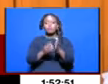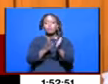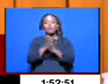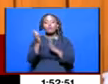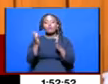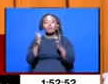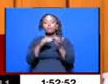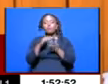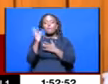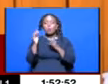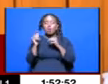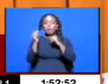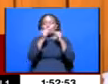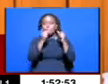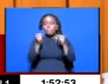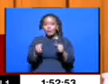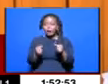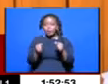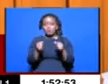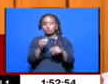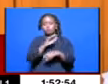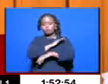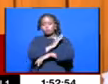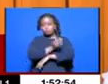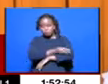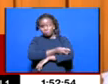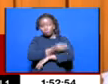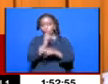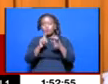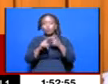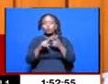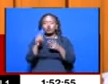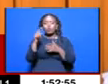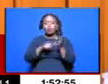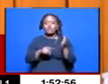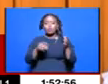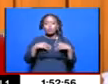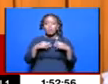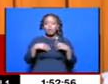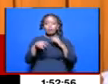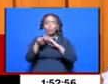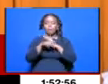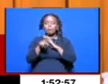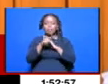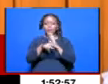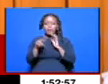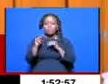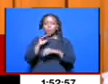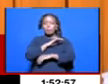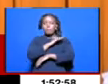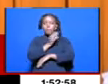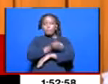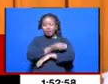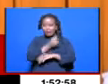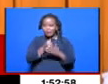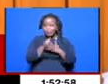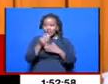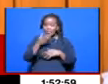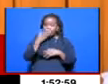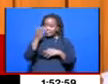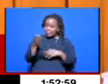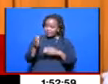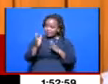constitution power, and what constitutes the primary power. In answering and determining these